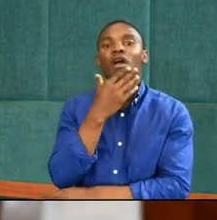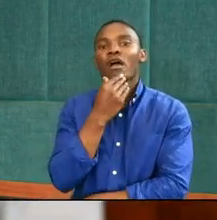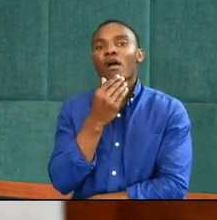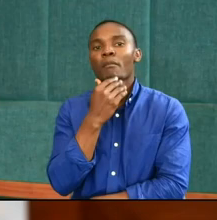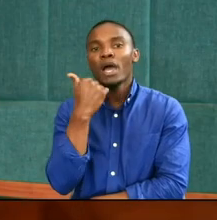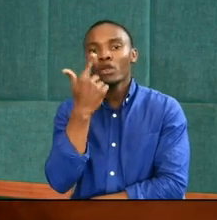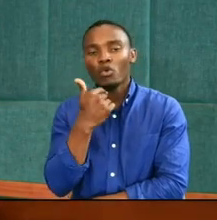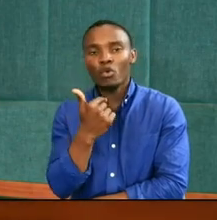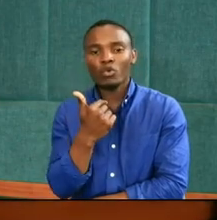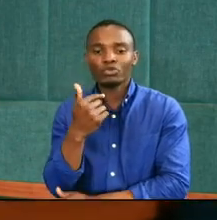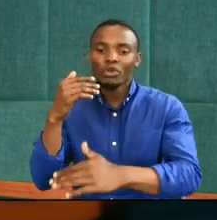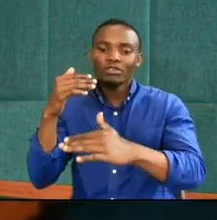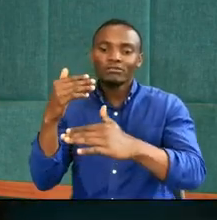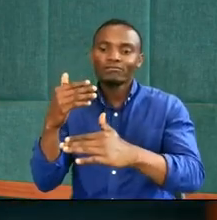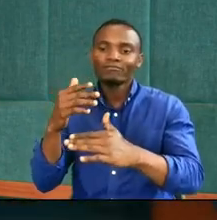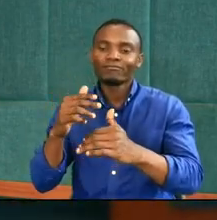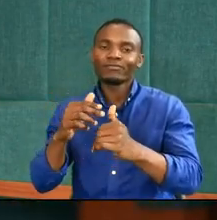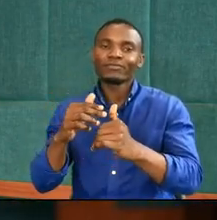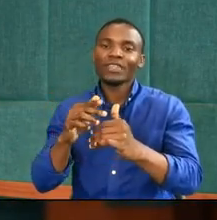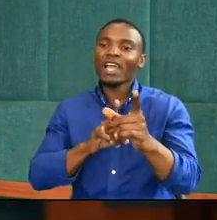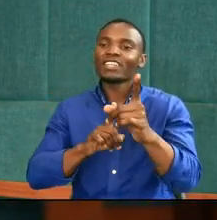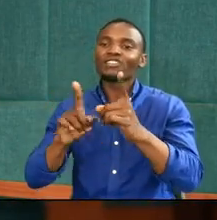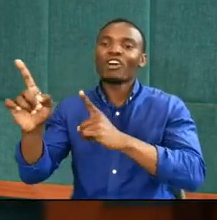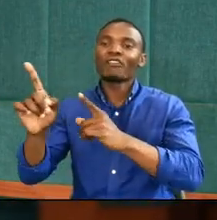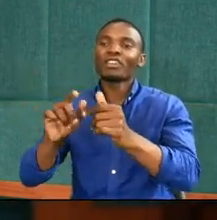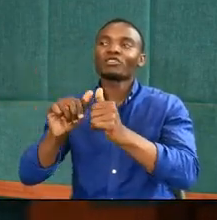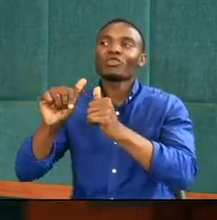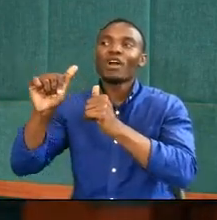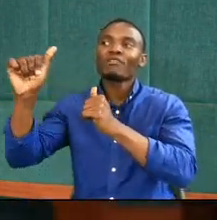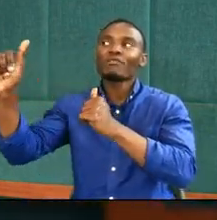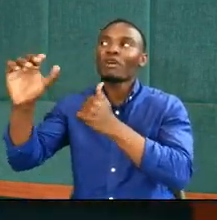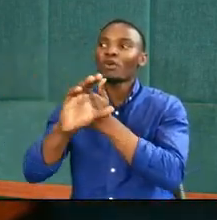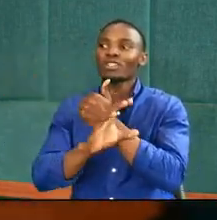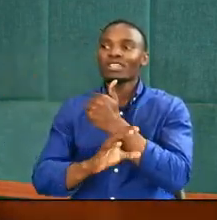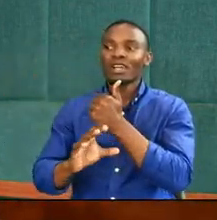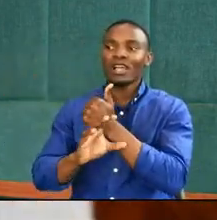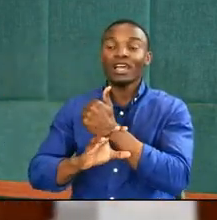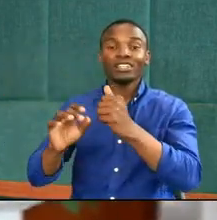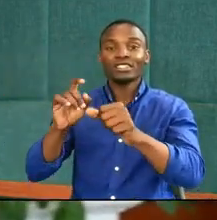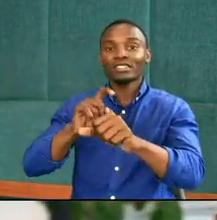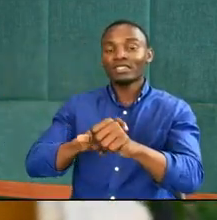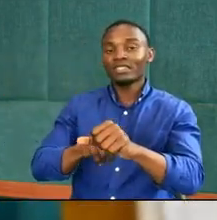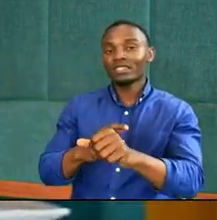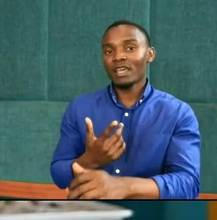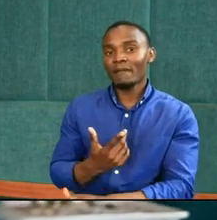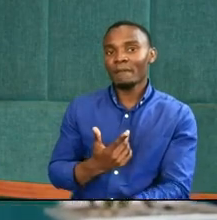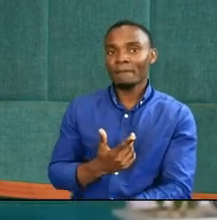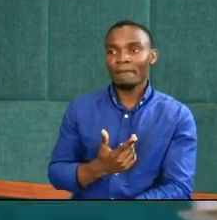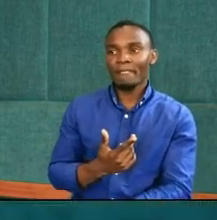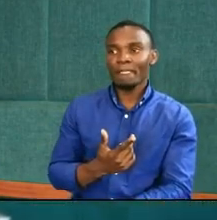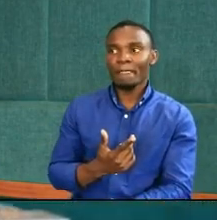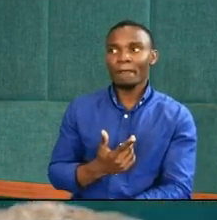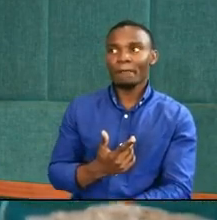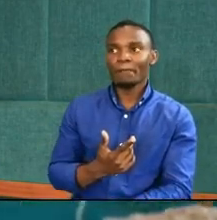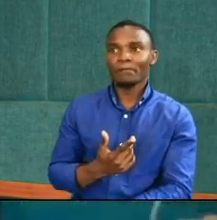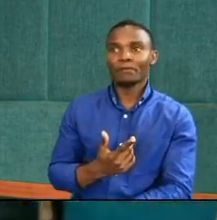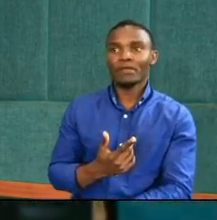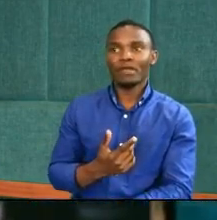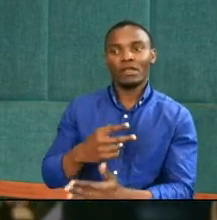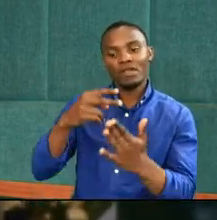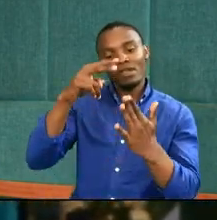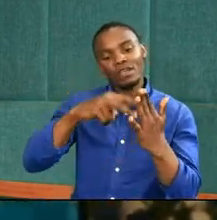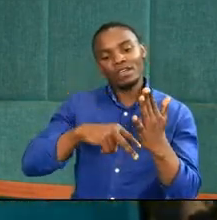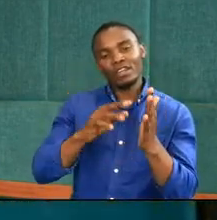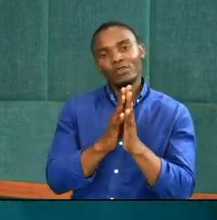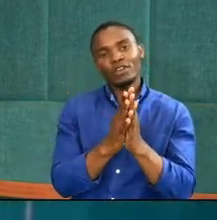it's like a man going into a far country. And when he goes in, if you take your Bibles out, come on, take your Bibles out.